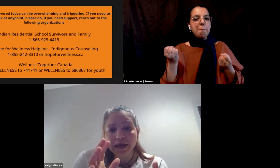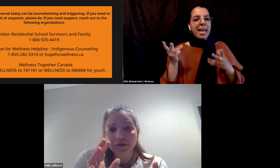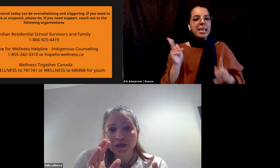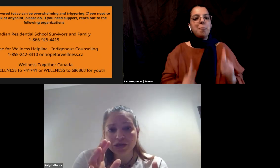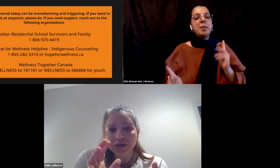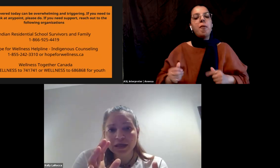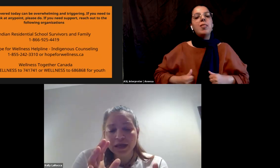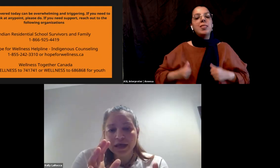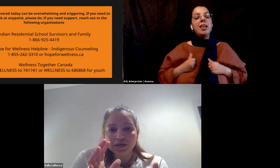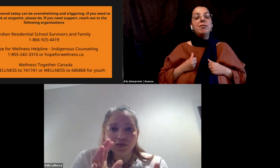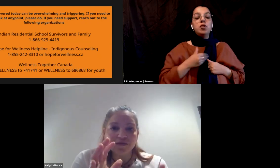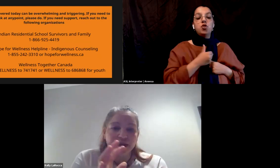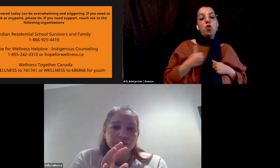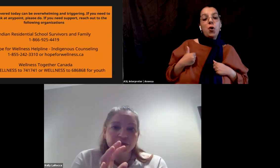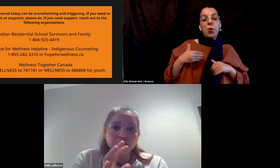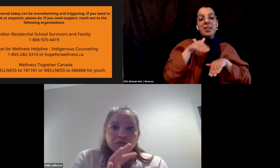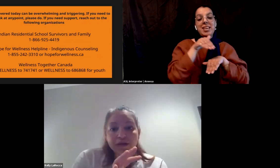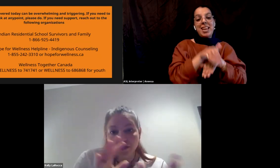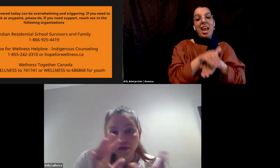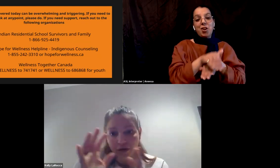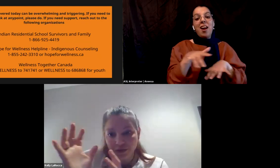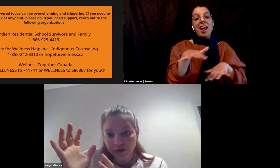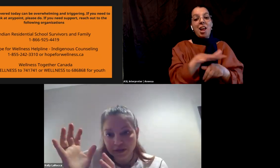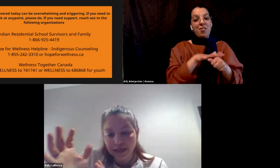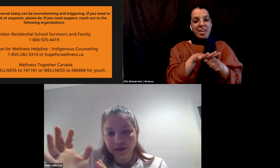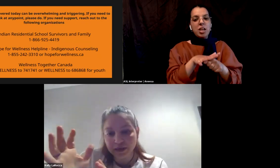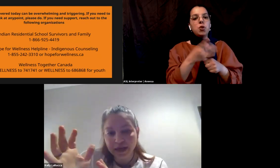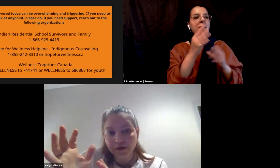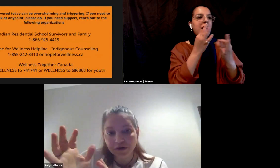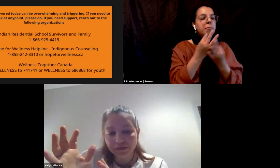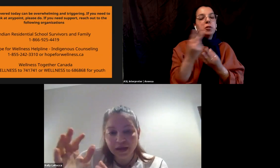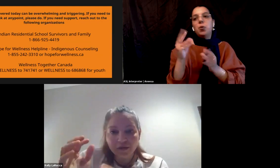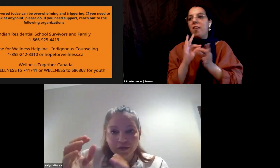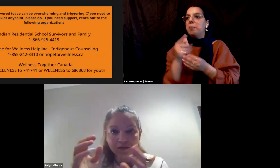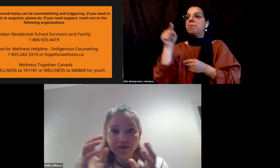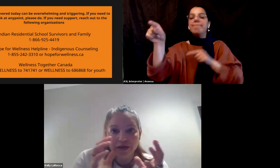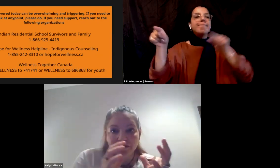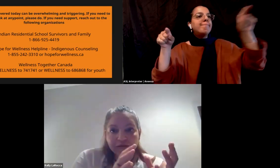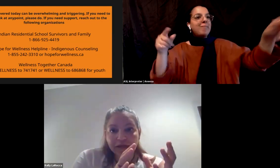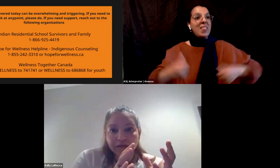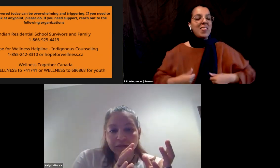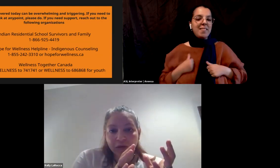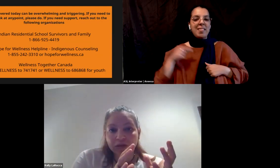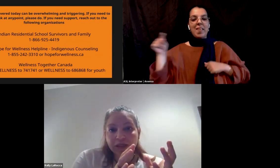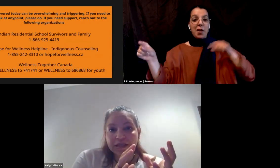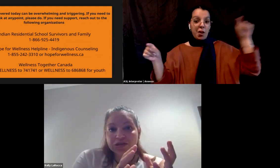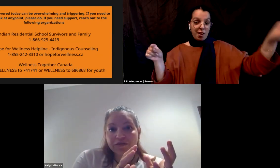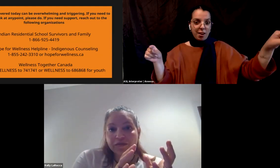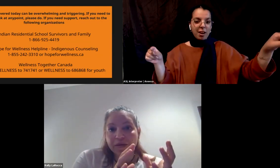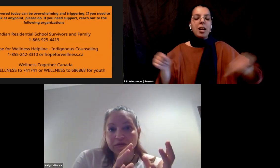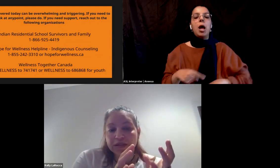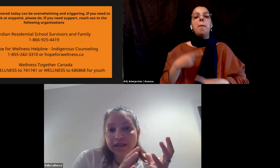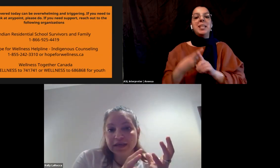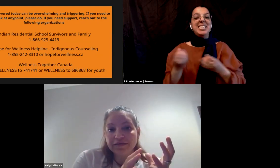and Niagara region. So a family or two that have gone out there and settled in that area. We also have a very large contingent